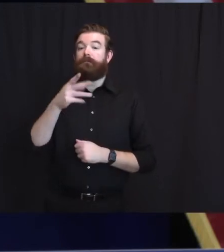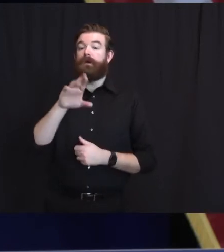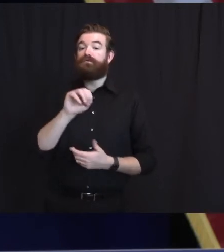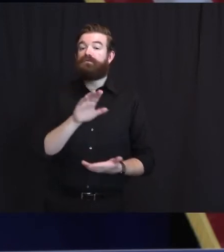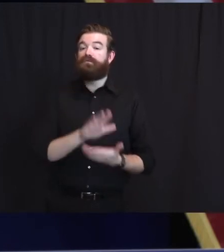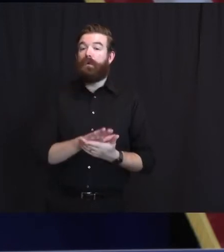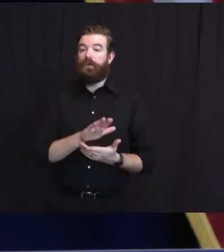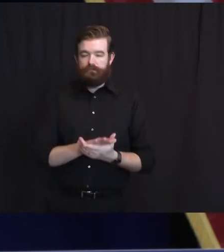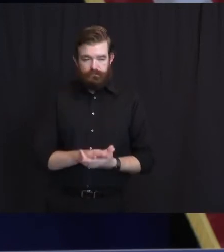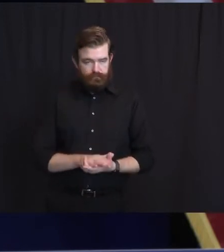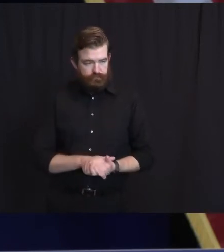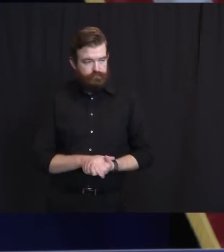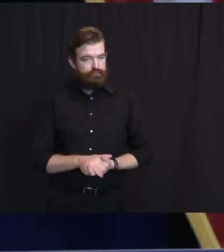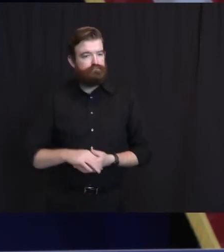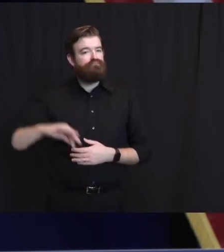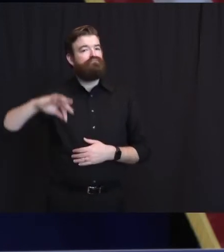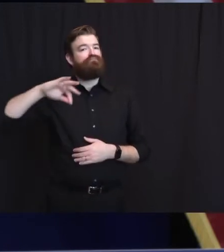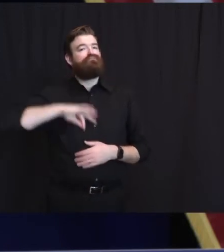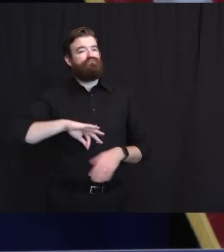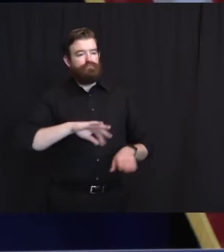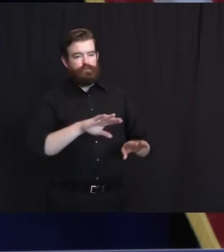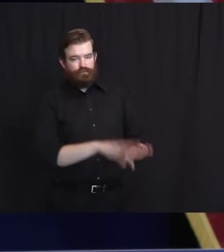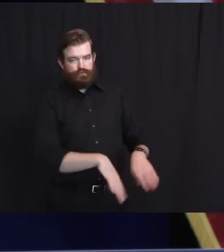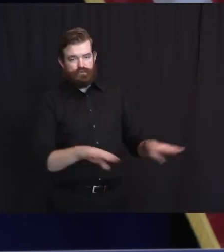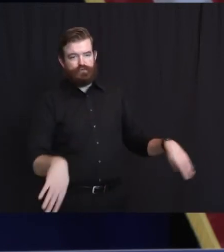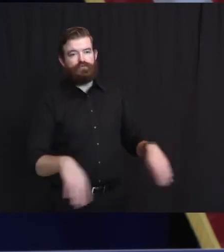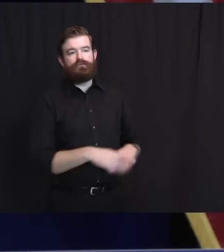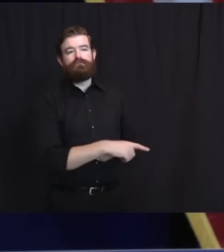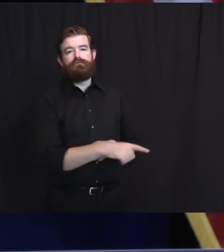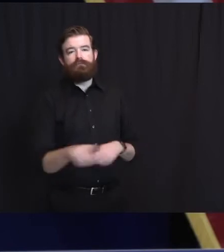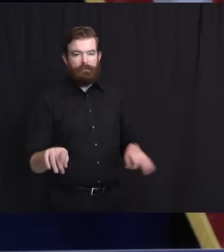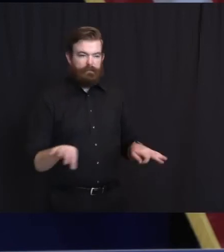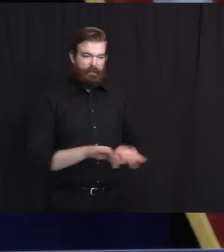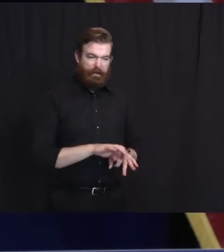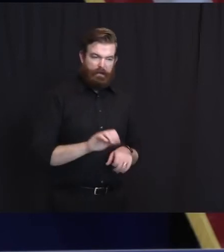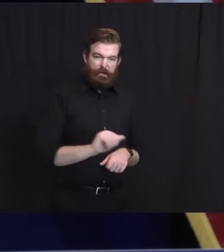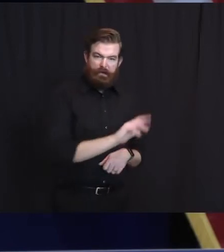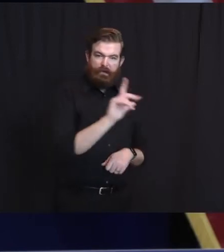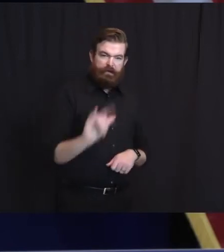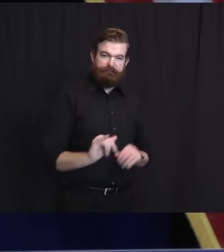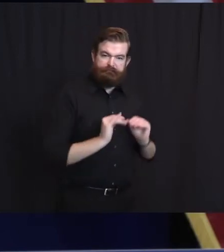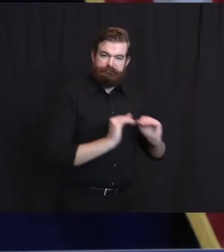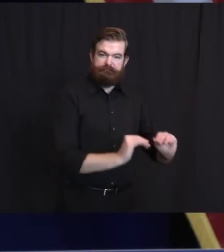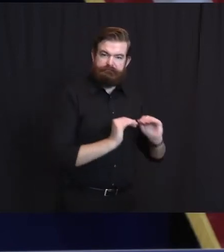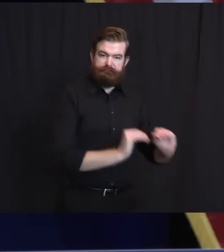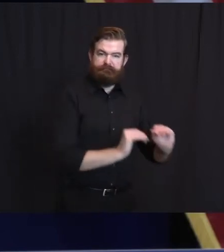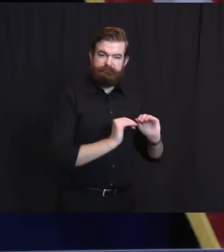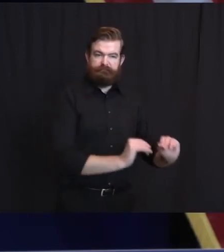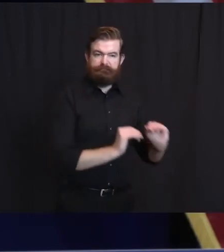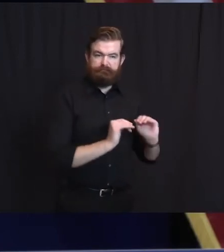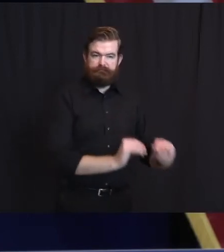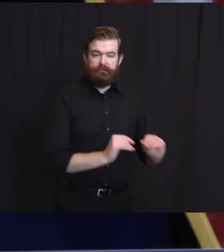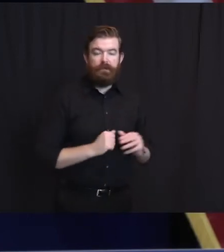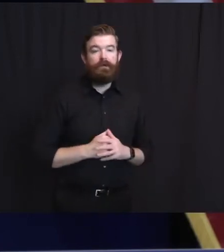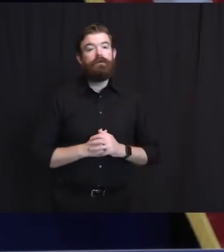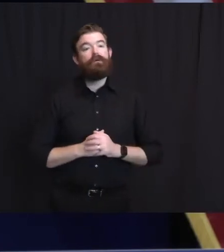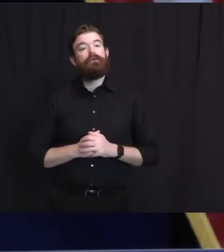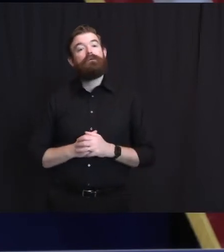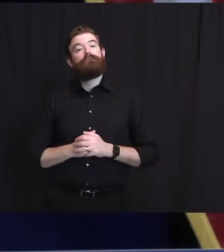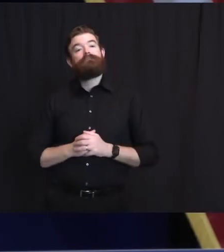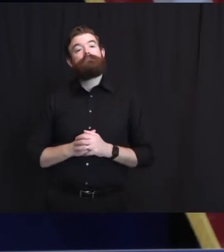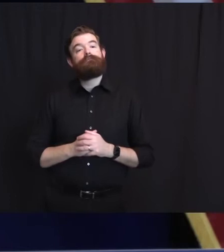high-quality early education pays off. Evidence also suggests that investments in high-quality preschool yield sizable returns